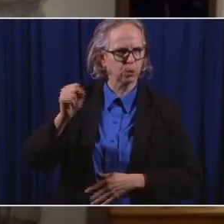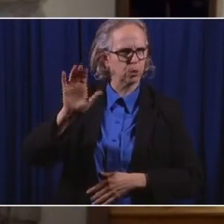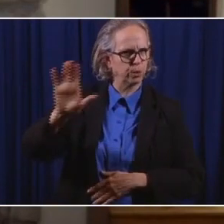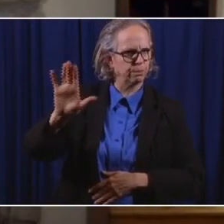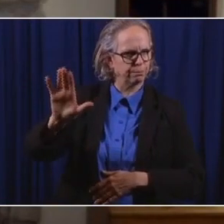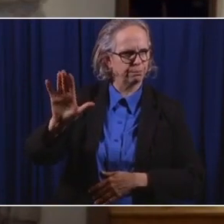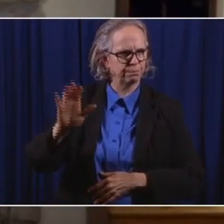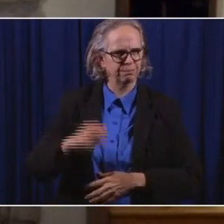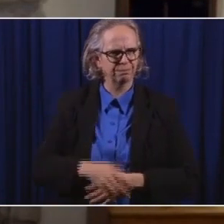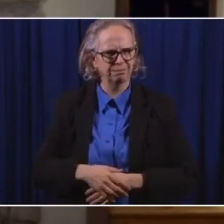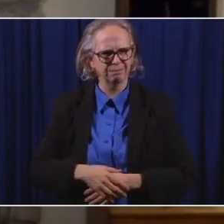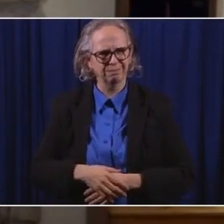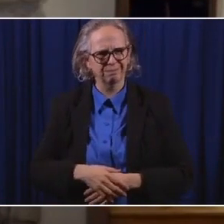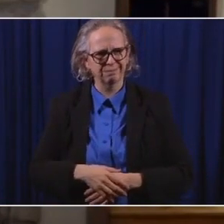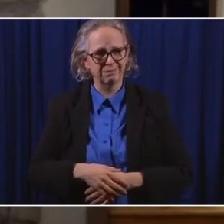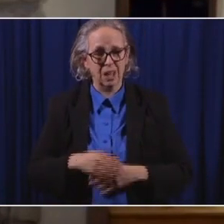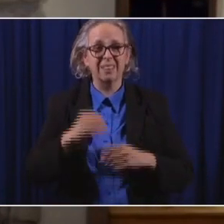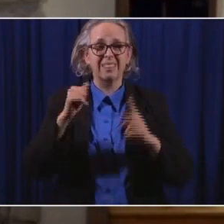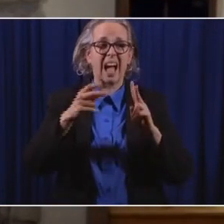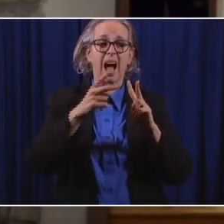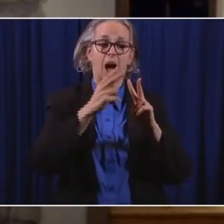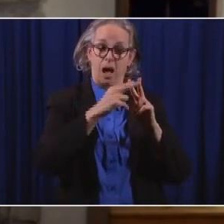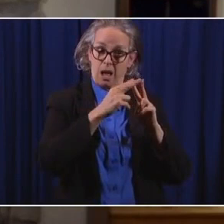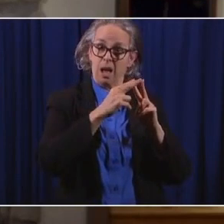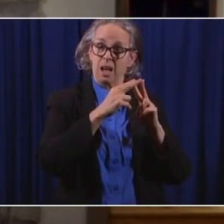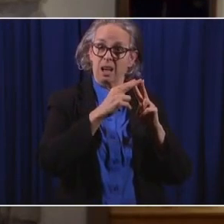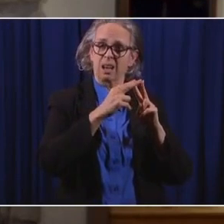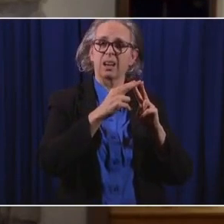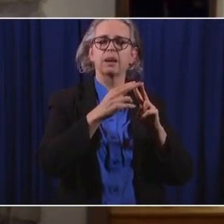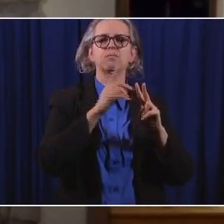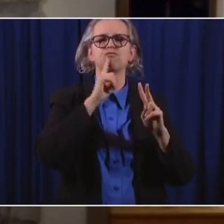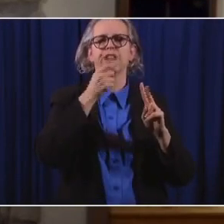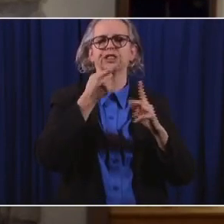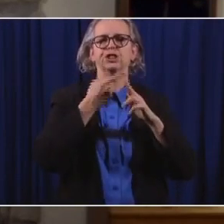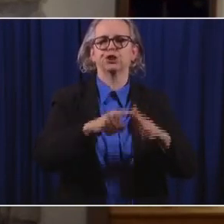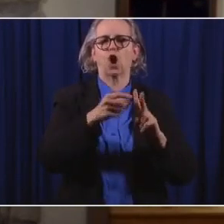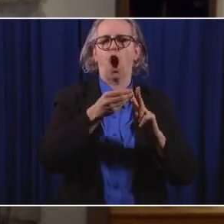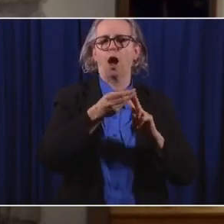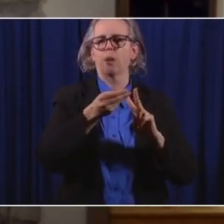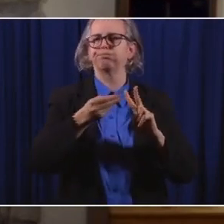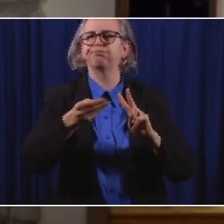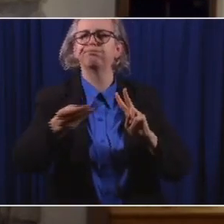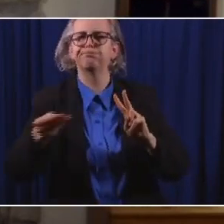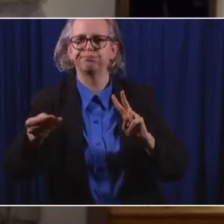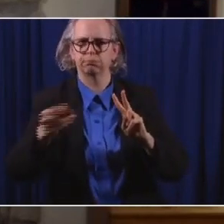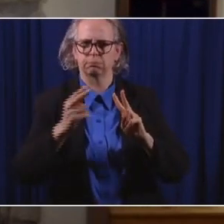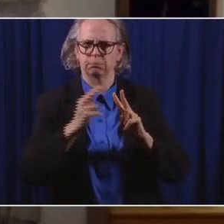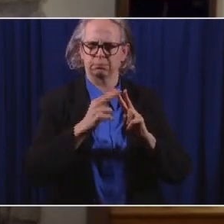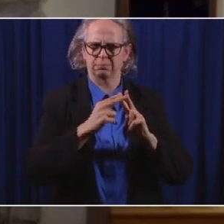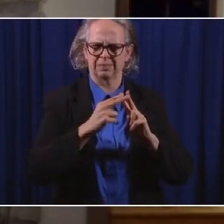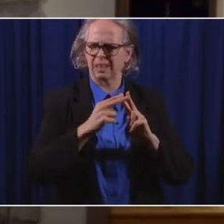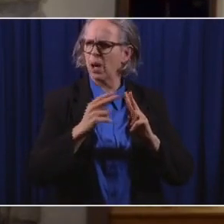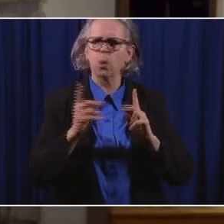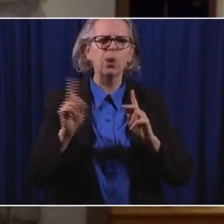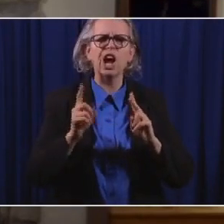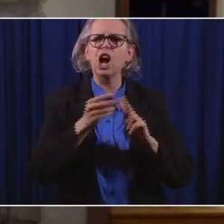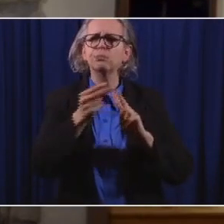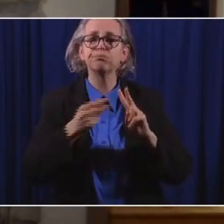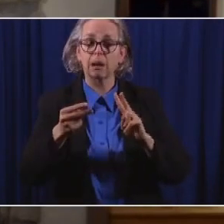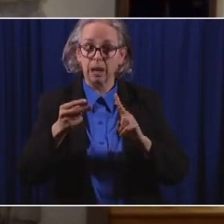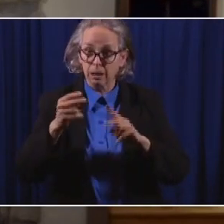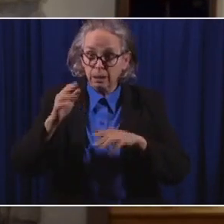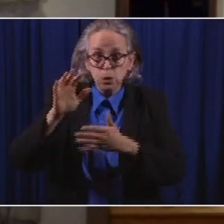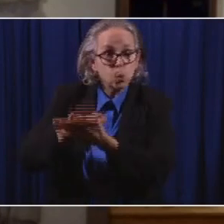team. The spread mainly happened at informal gatherings of the team where there were more interactions than there should have